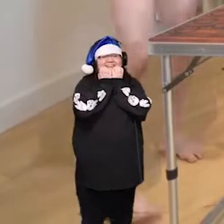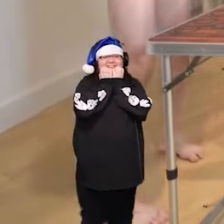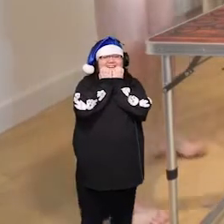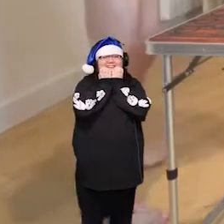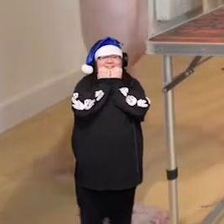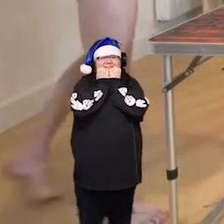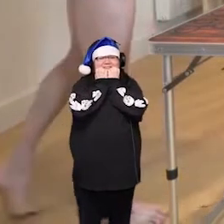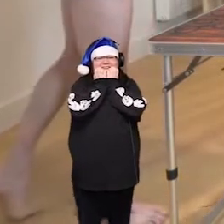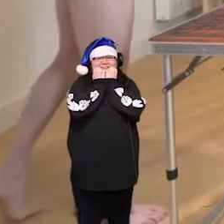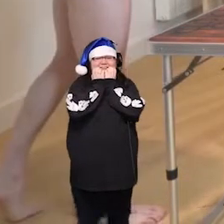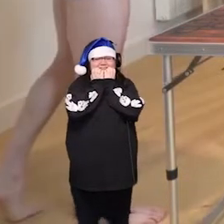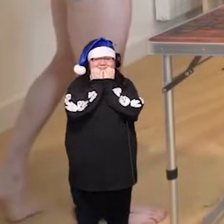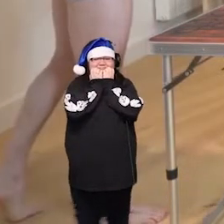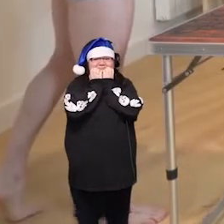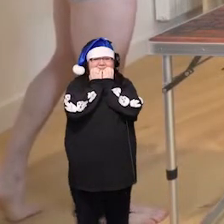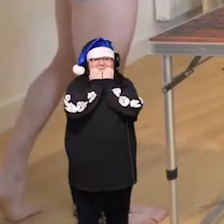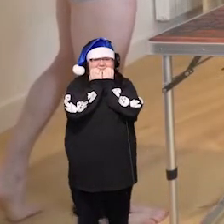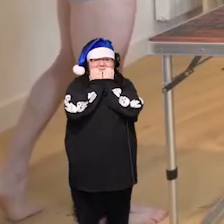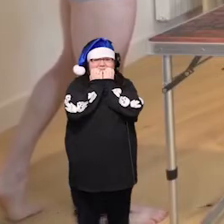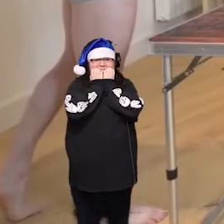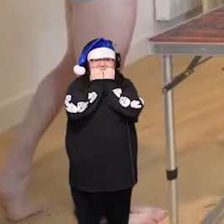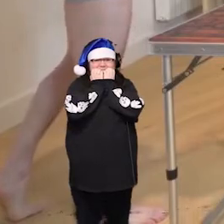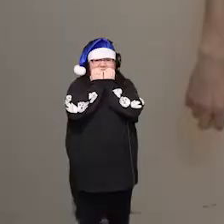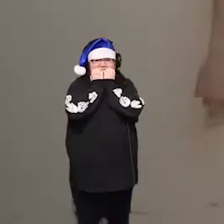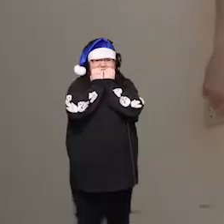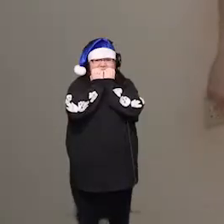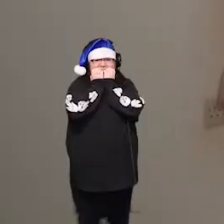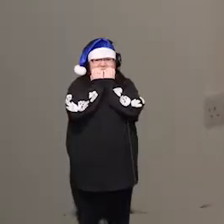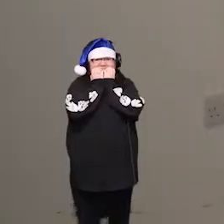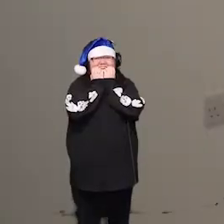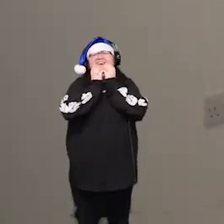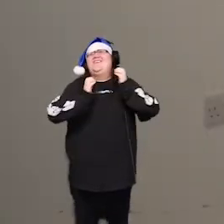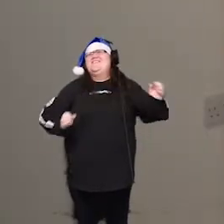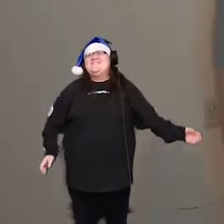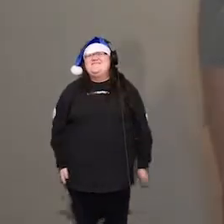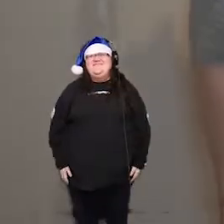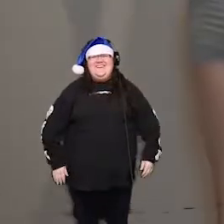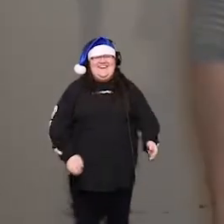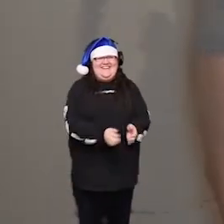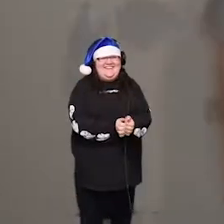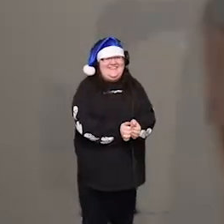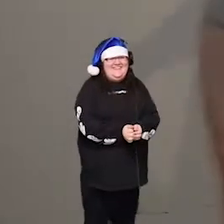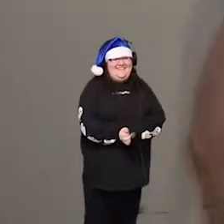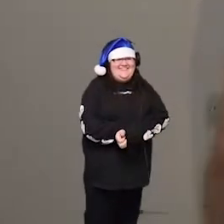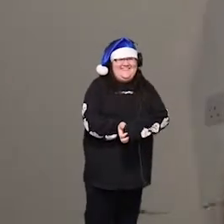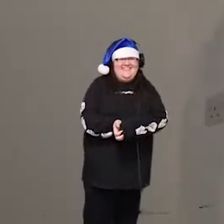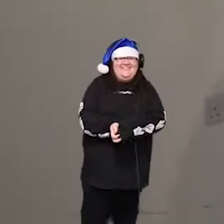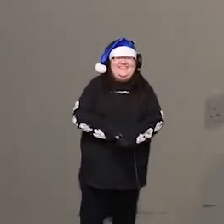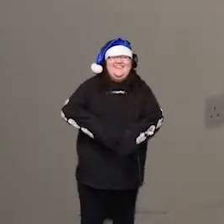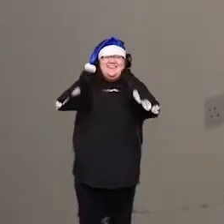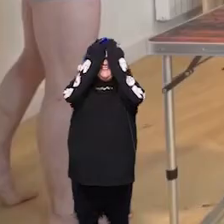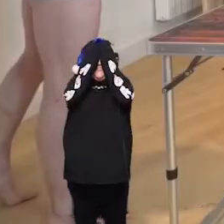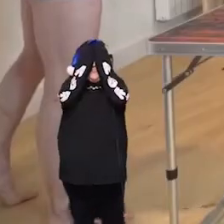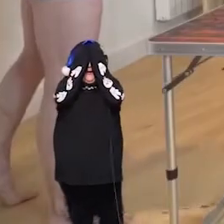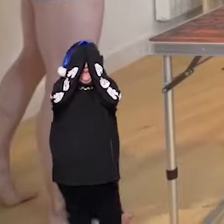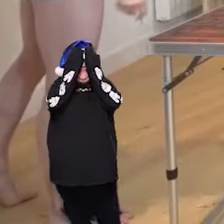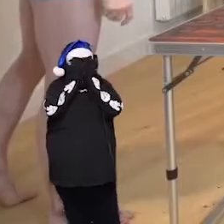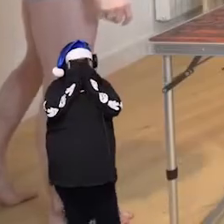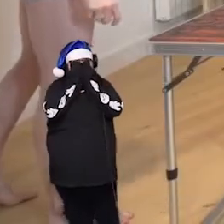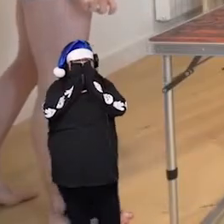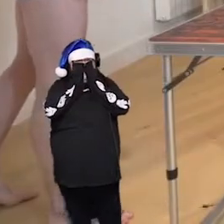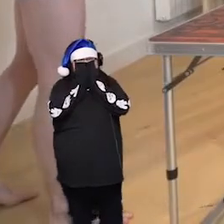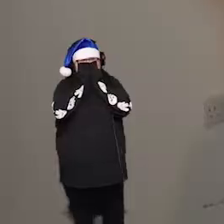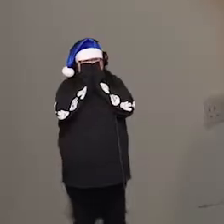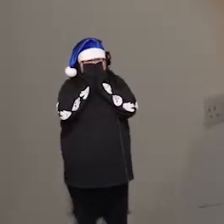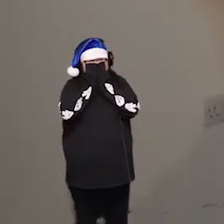Charlie! Oh! I thought I was in for a second! Matt Avinches, guys. Matt Avinches. Charlie's lagging. Oh my god! Stop